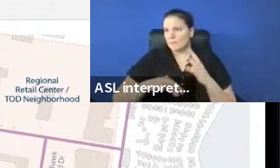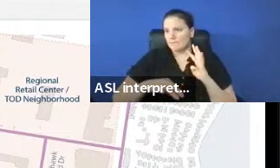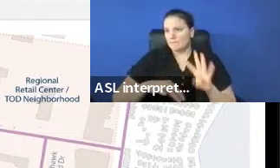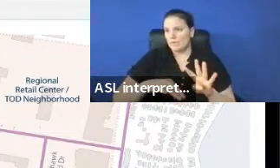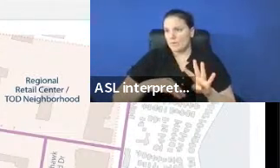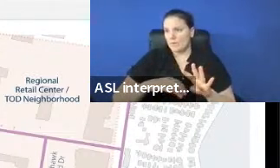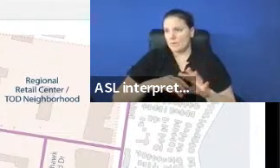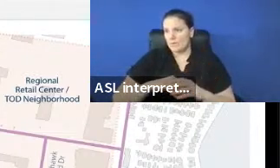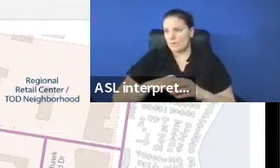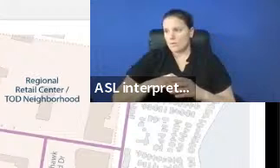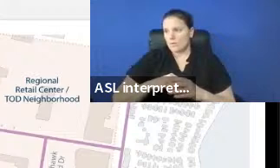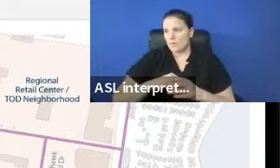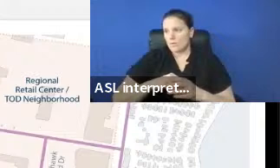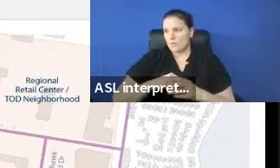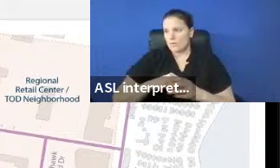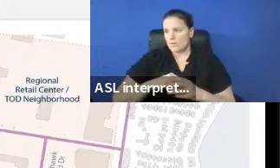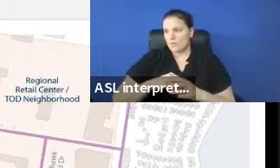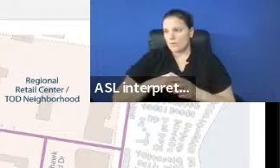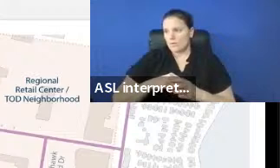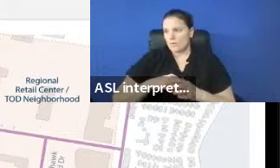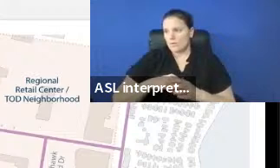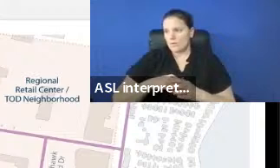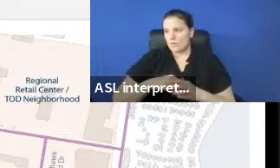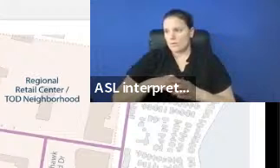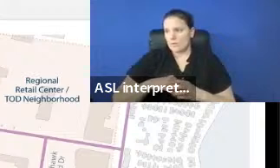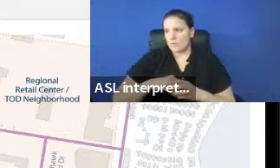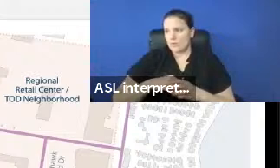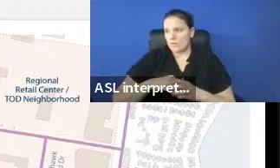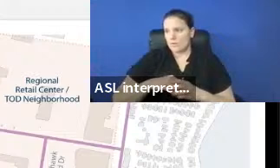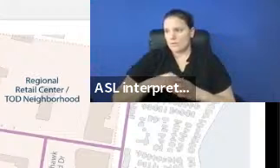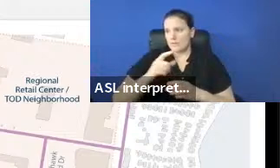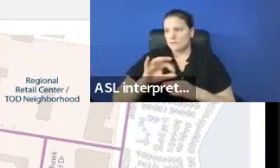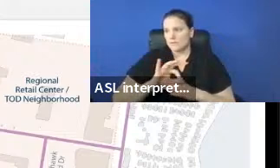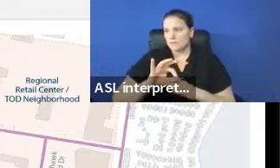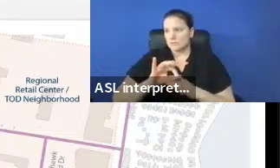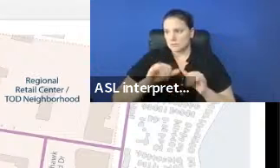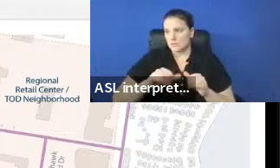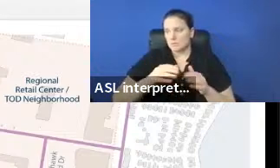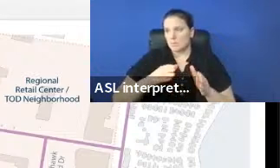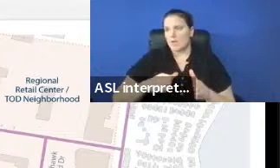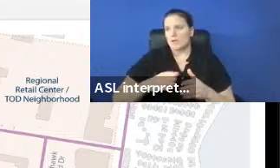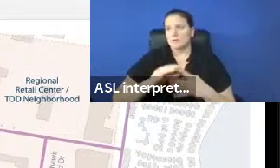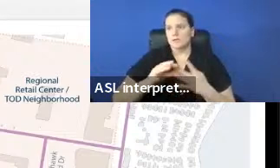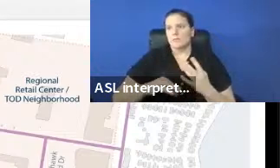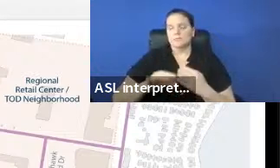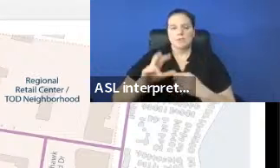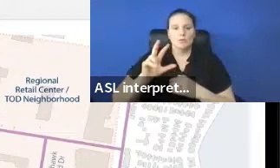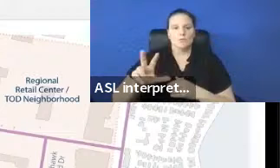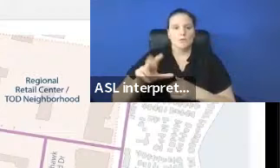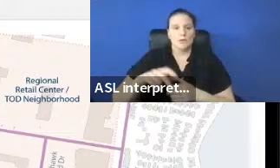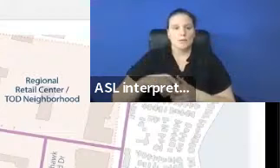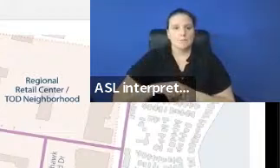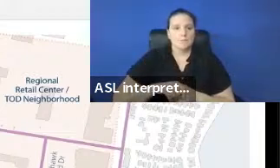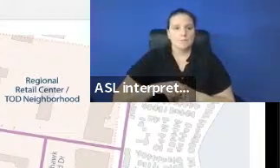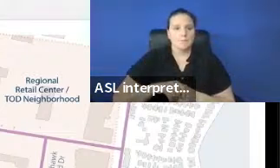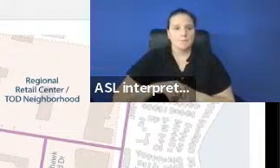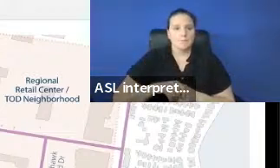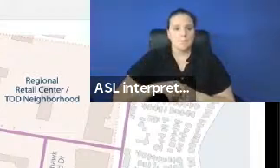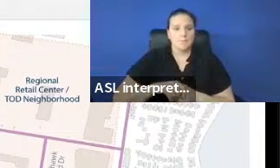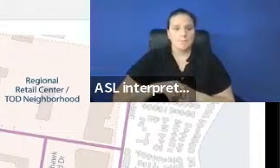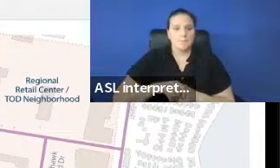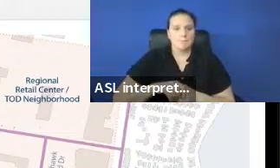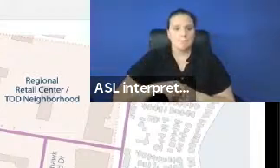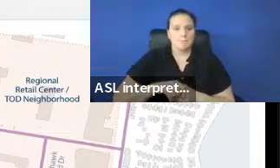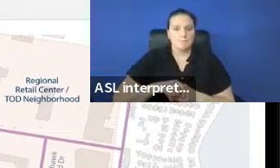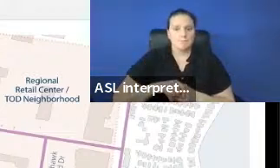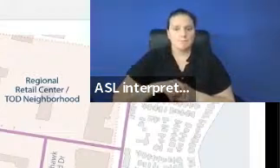4, this is essentially functions the same way as option 3 does. And the